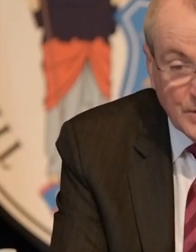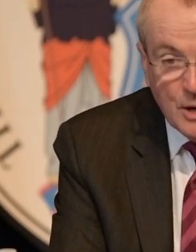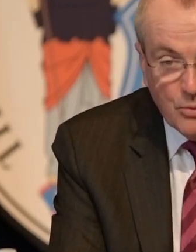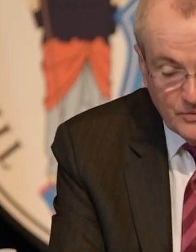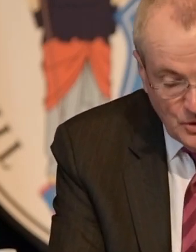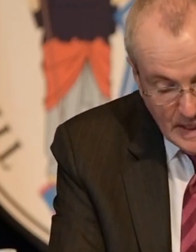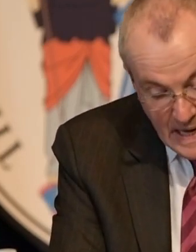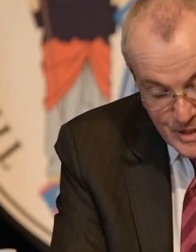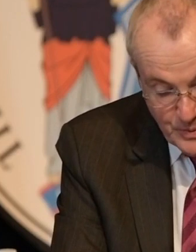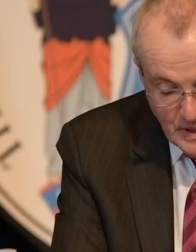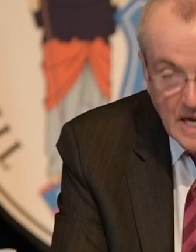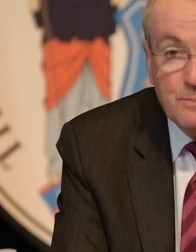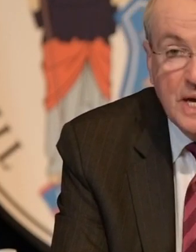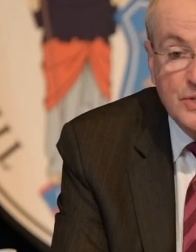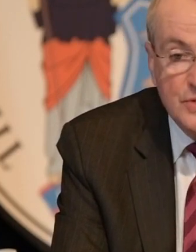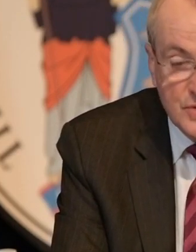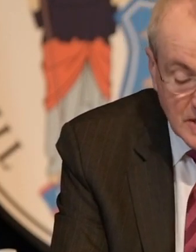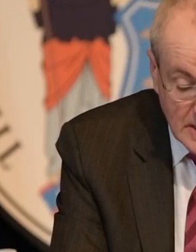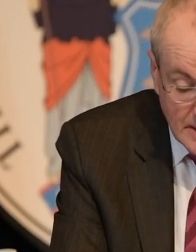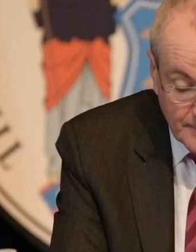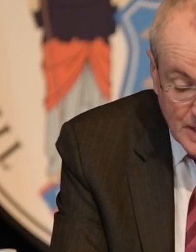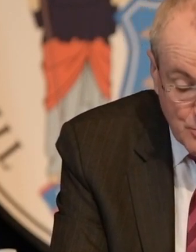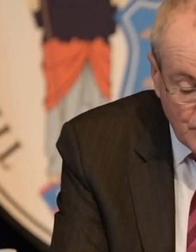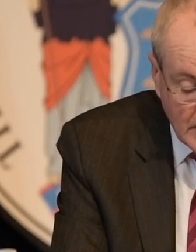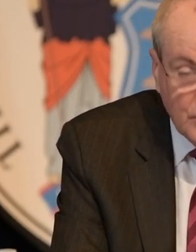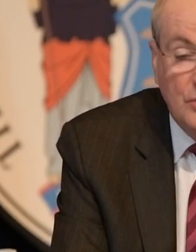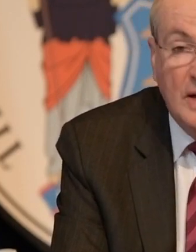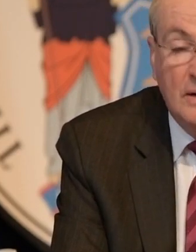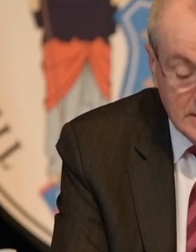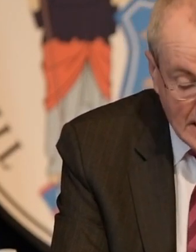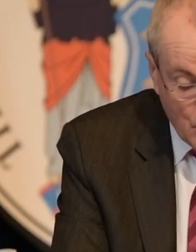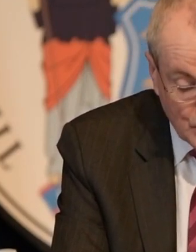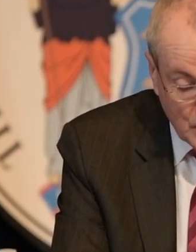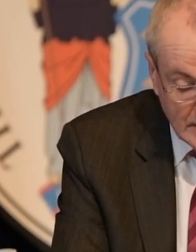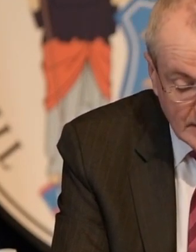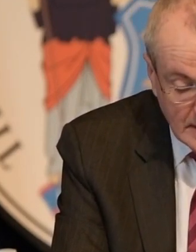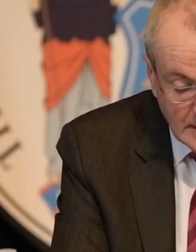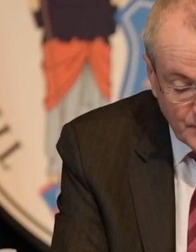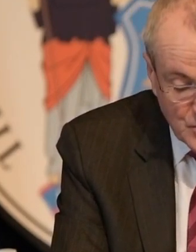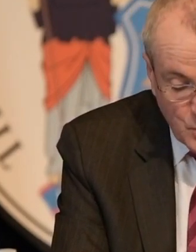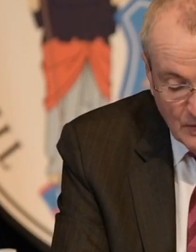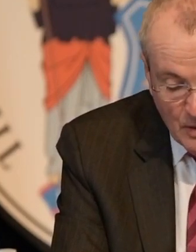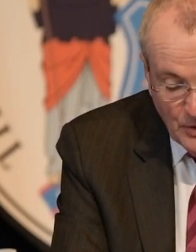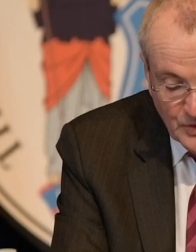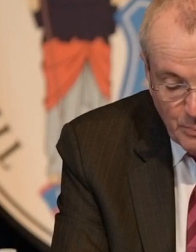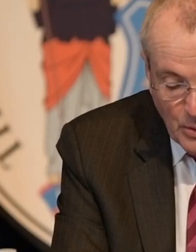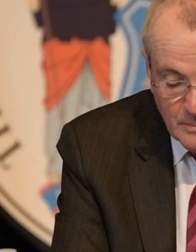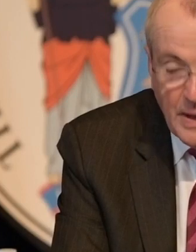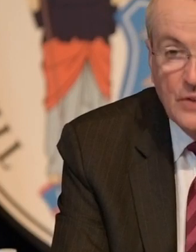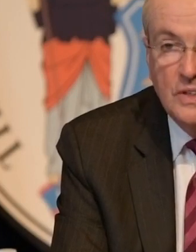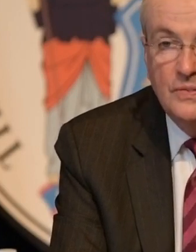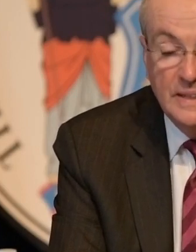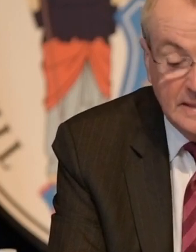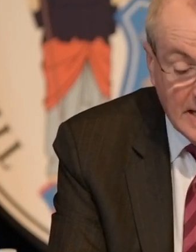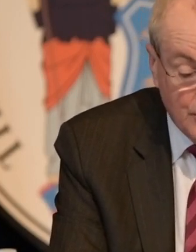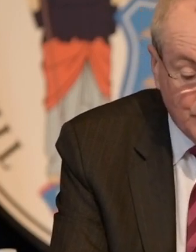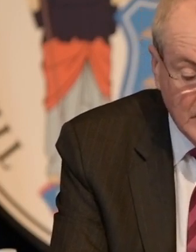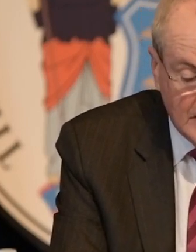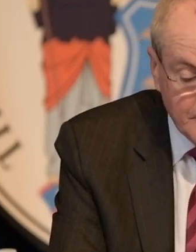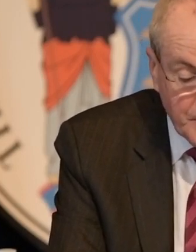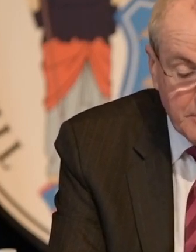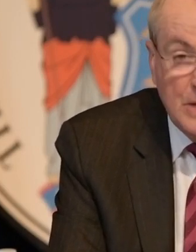The number of newly hospitalized patients is moving, as I said, on a downward trend. This is one of our most important positive